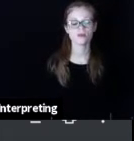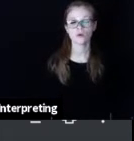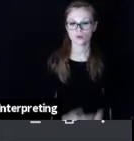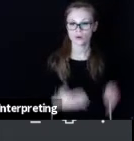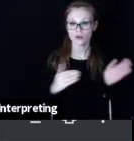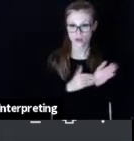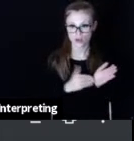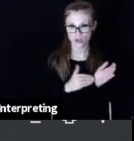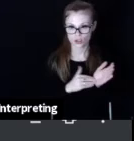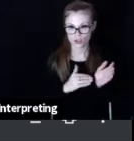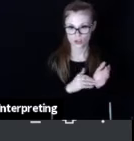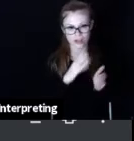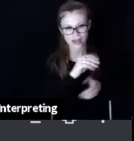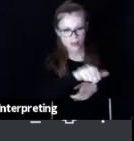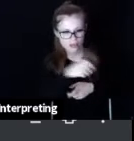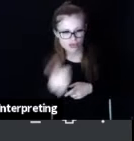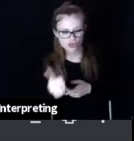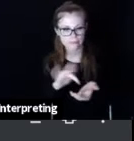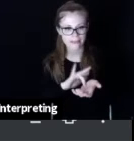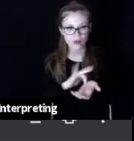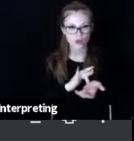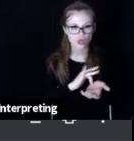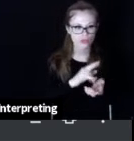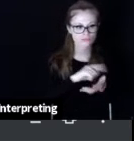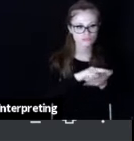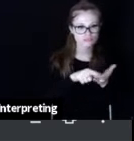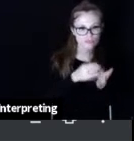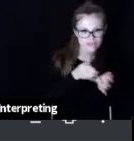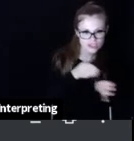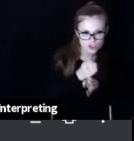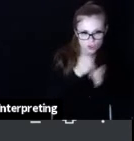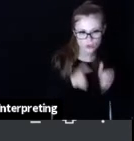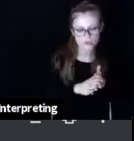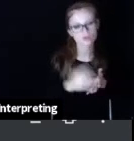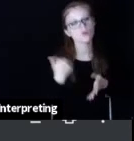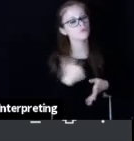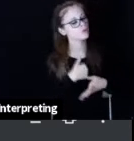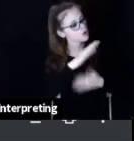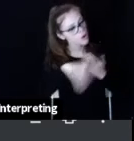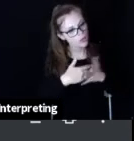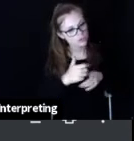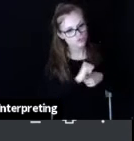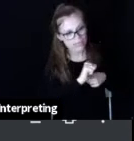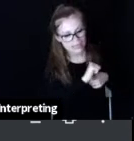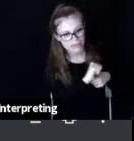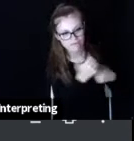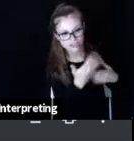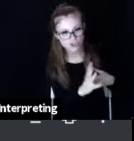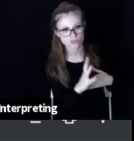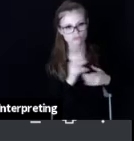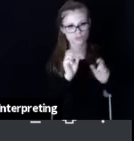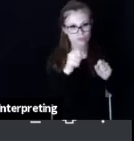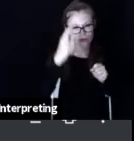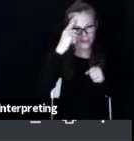doctors and other medical providers, when we go through training, we are trained to think about medical conditions